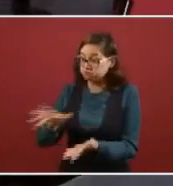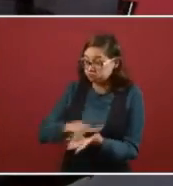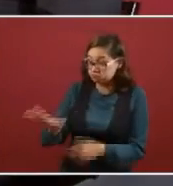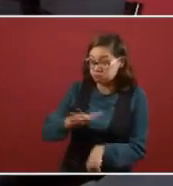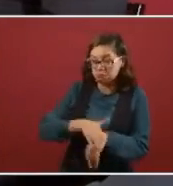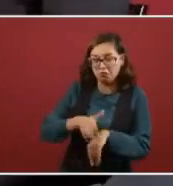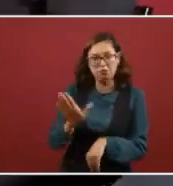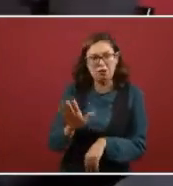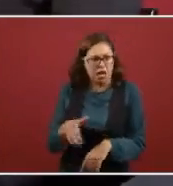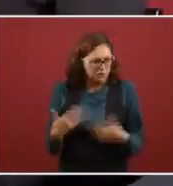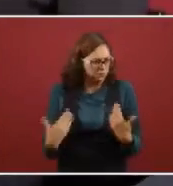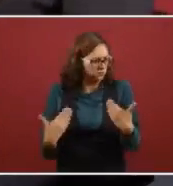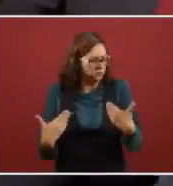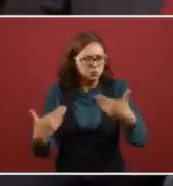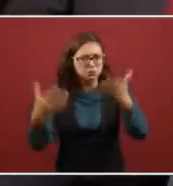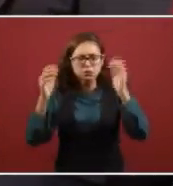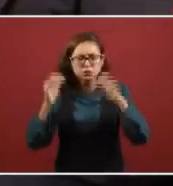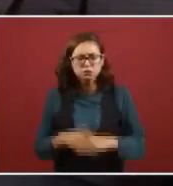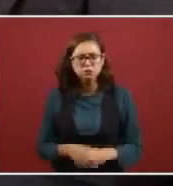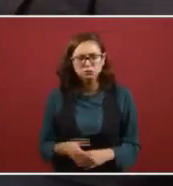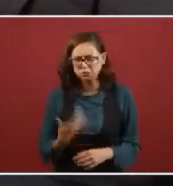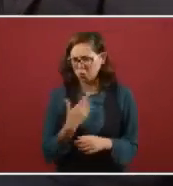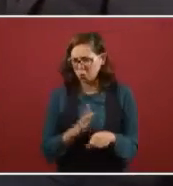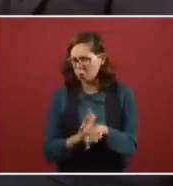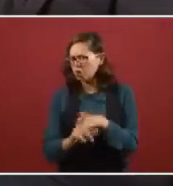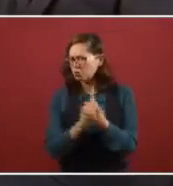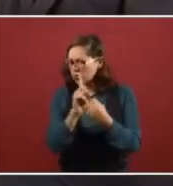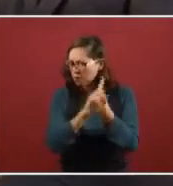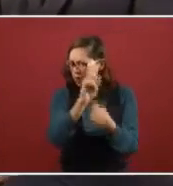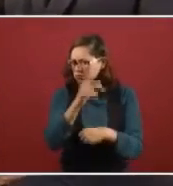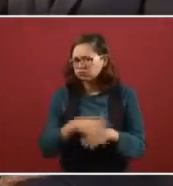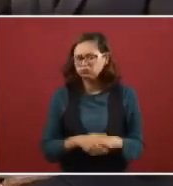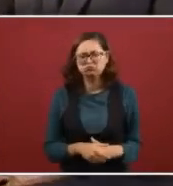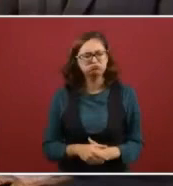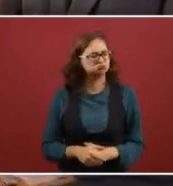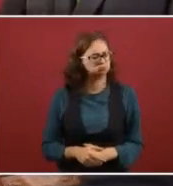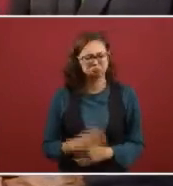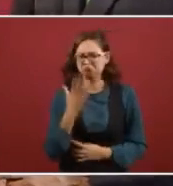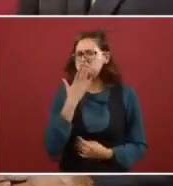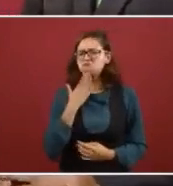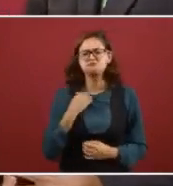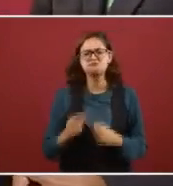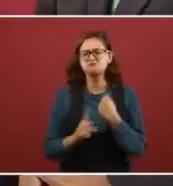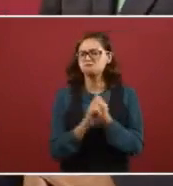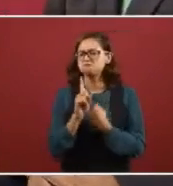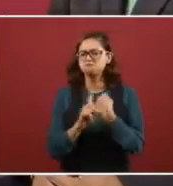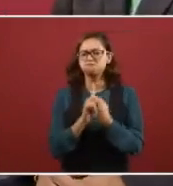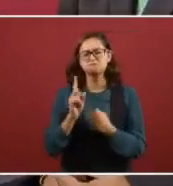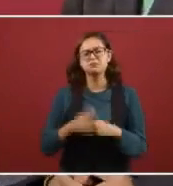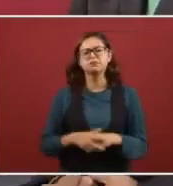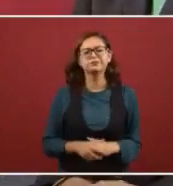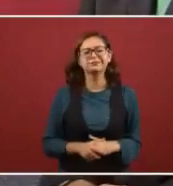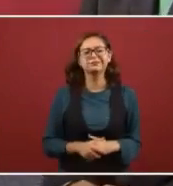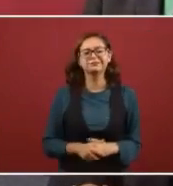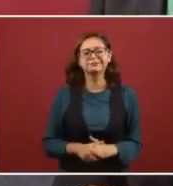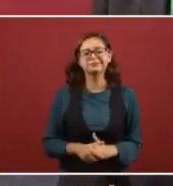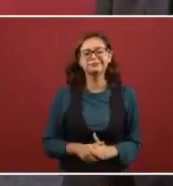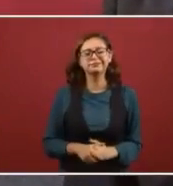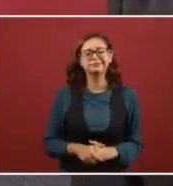have more yo stimulus. no le veo problema. I don't see a problem with that. No veo ningún problema. I see no problem with that. Aquí